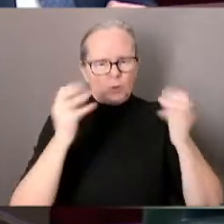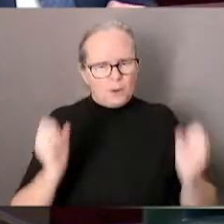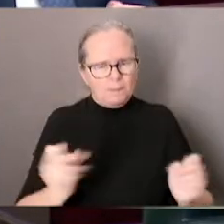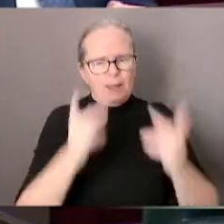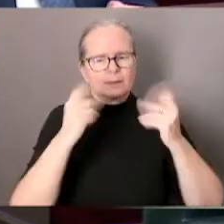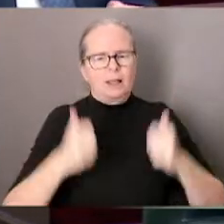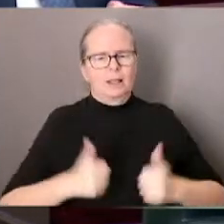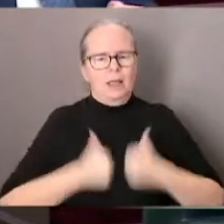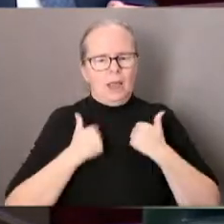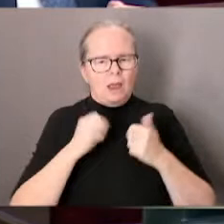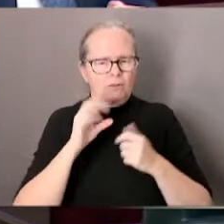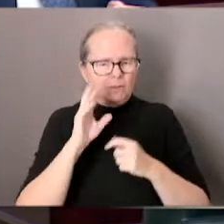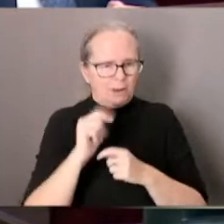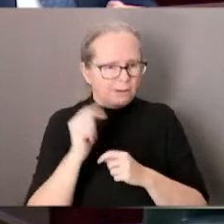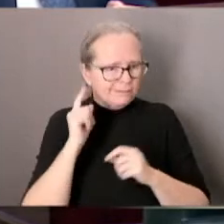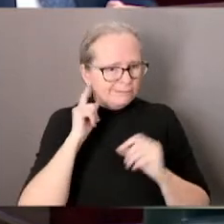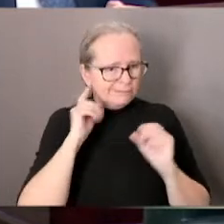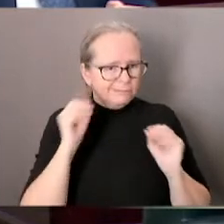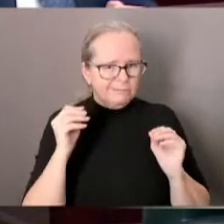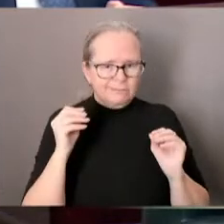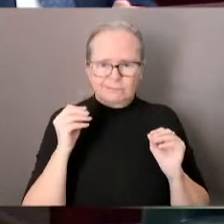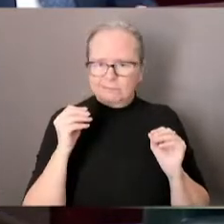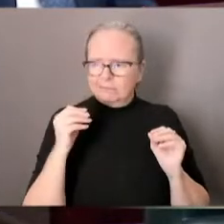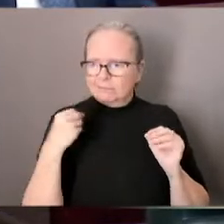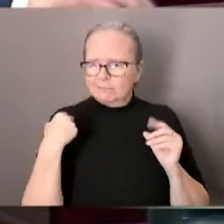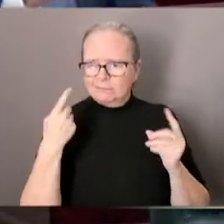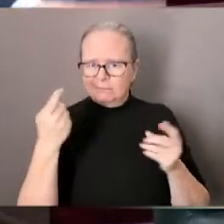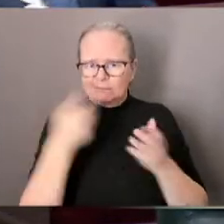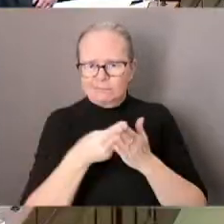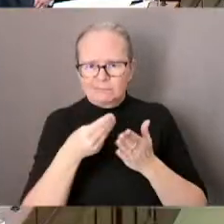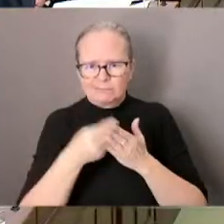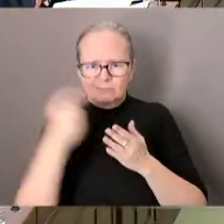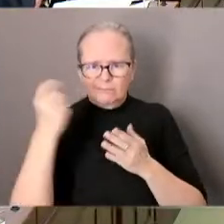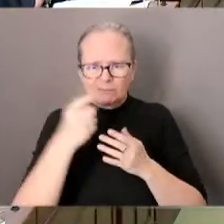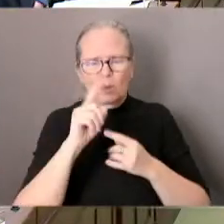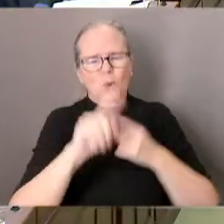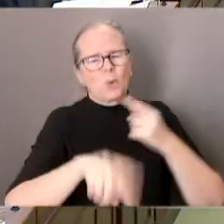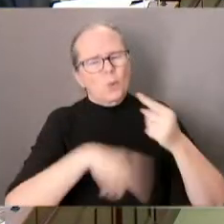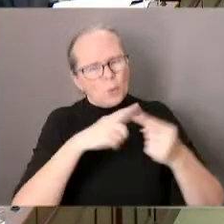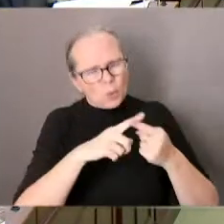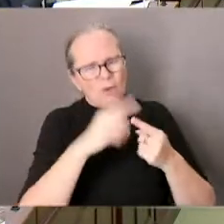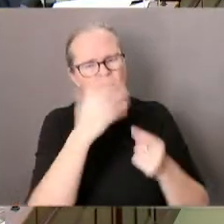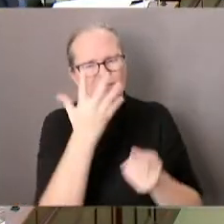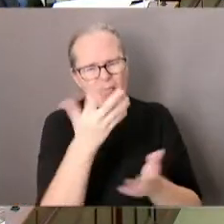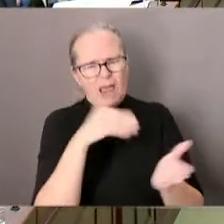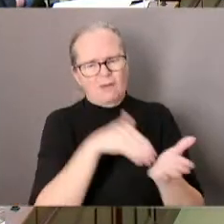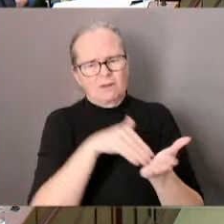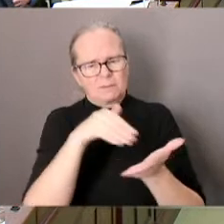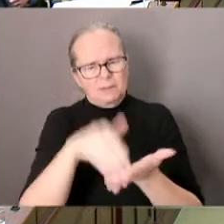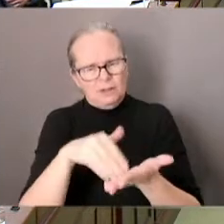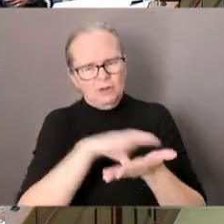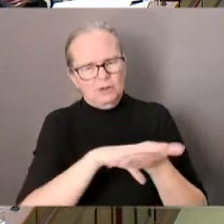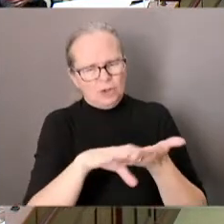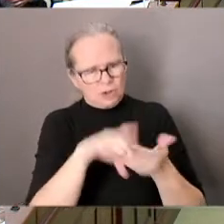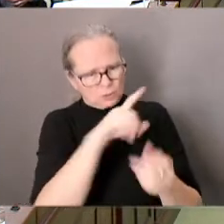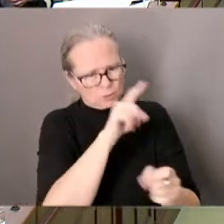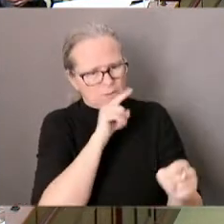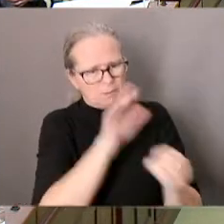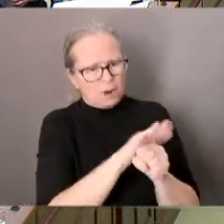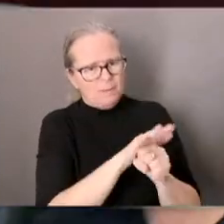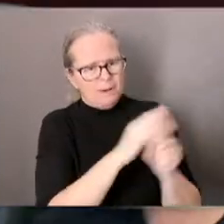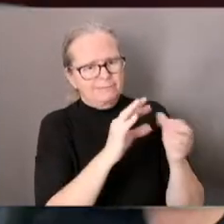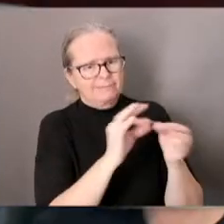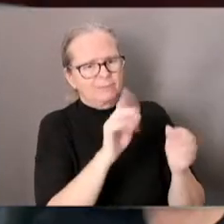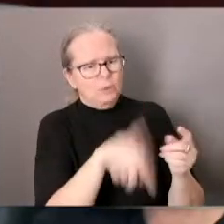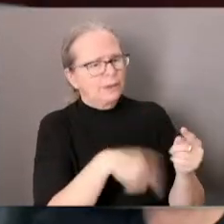when will you release the 5 million dollars you promised The Honorable Minister of Finance and the president of Treasury board has the call Mr